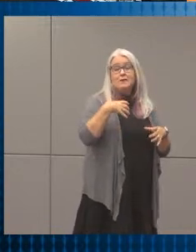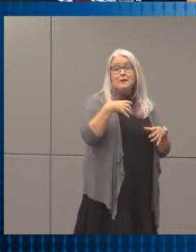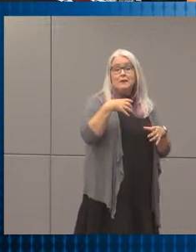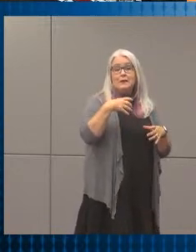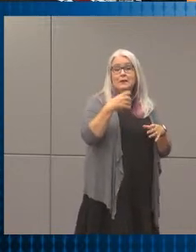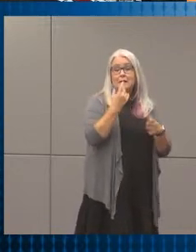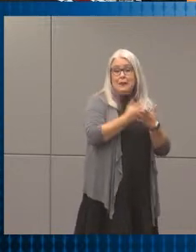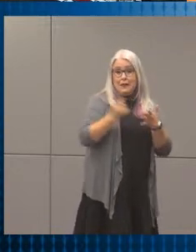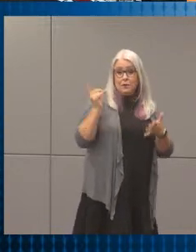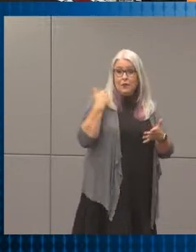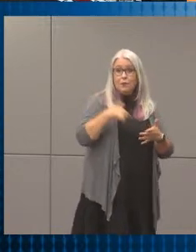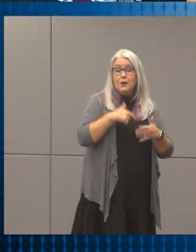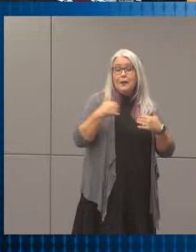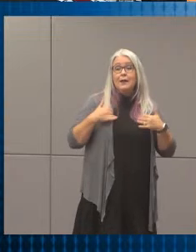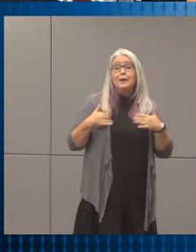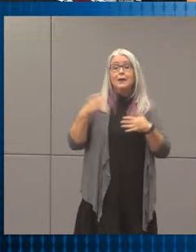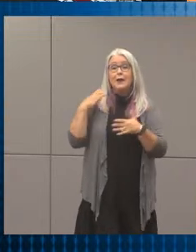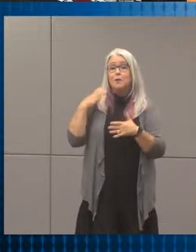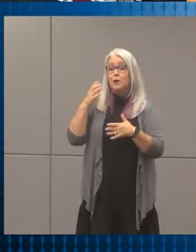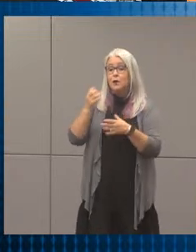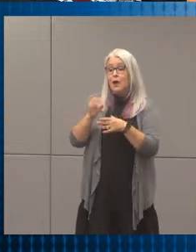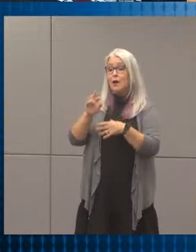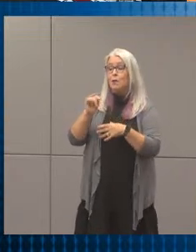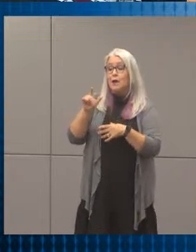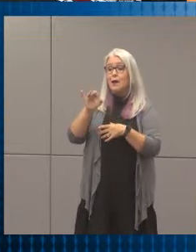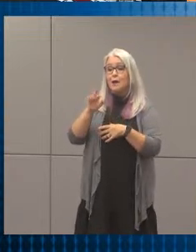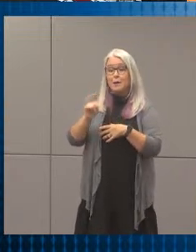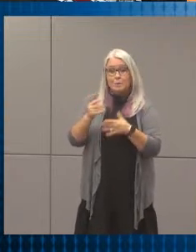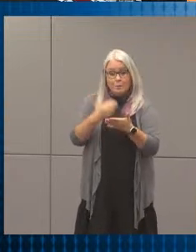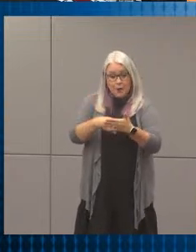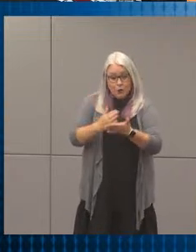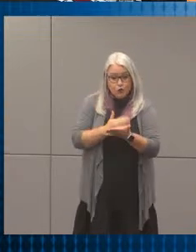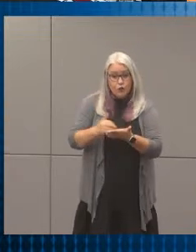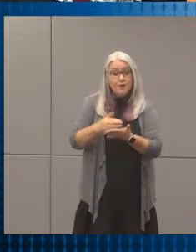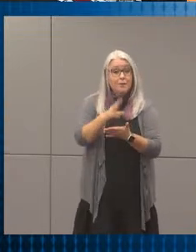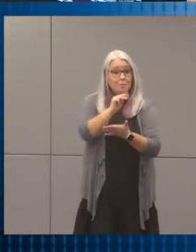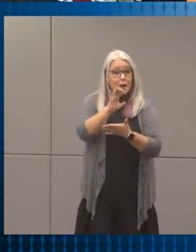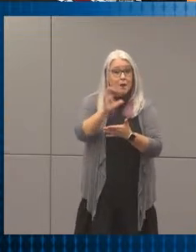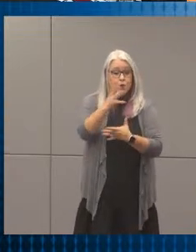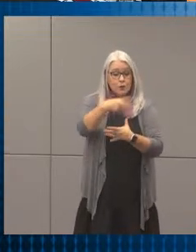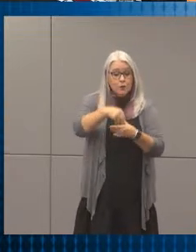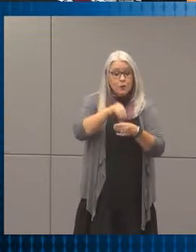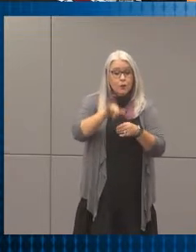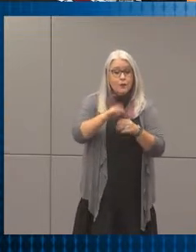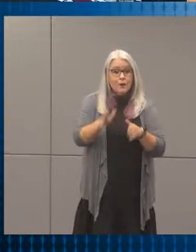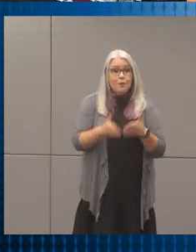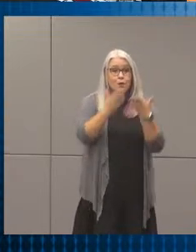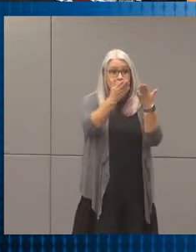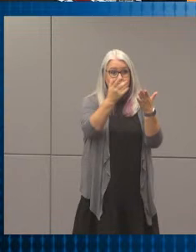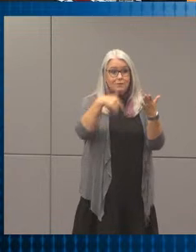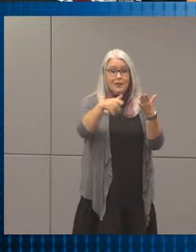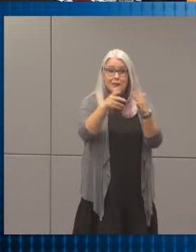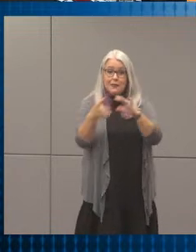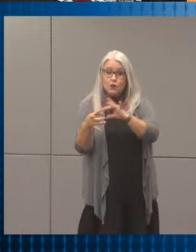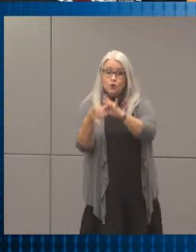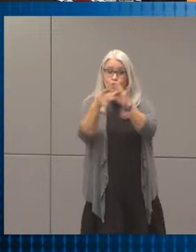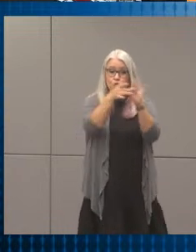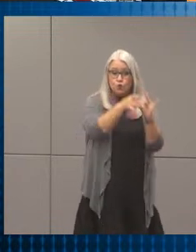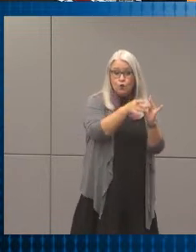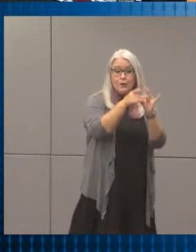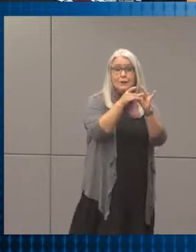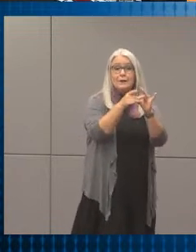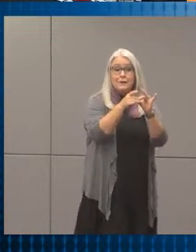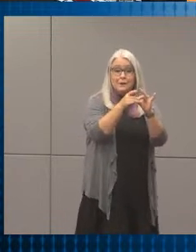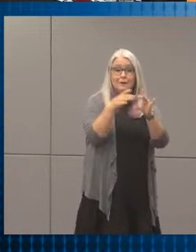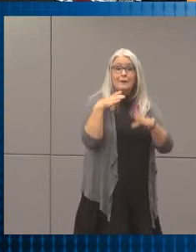the capital outlay budget, Mott Community College was included in that recommendation. That is a joint committee